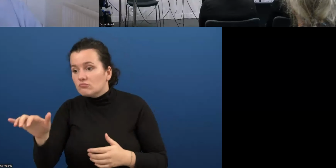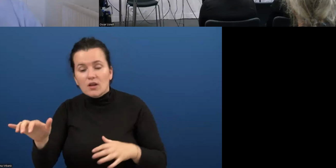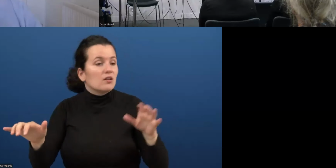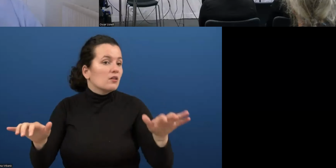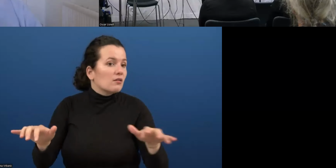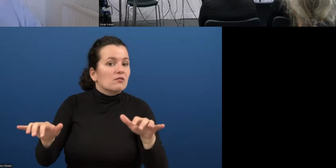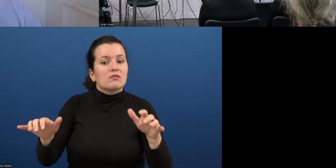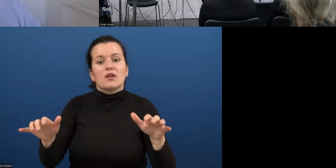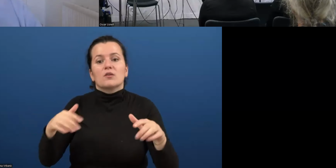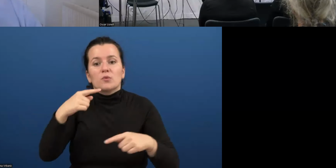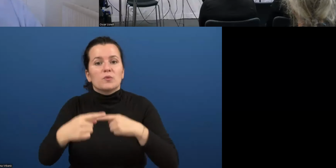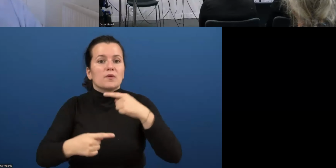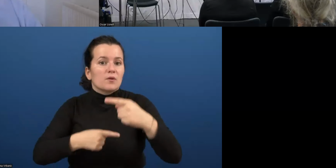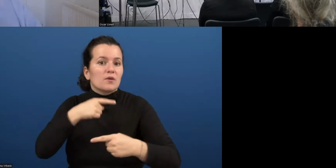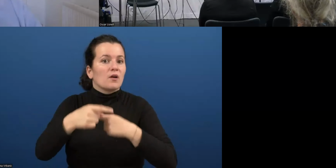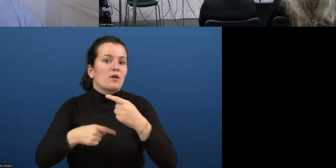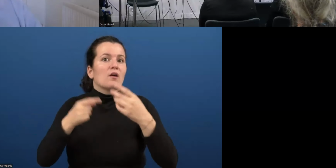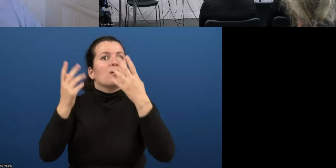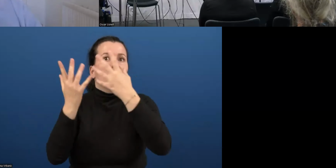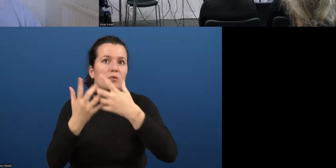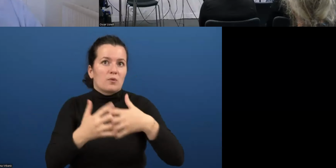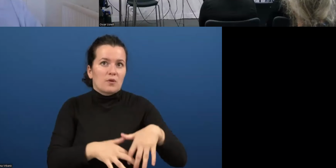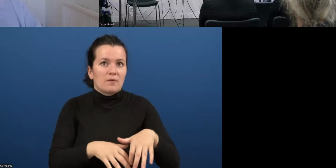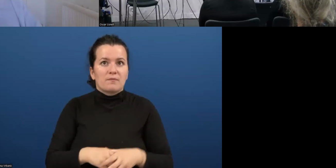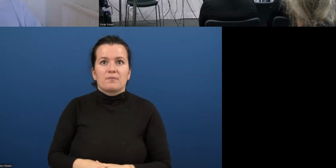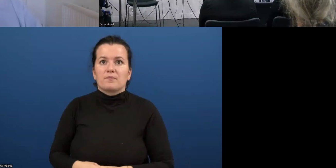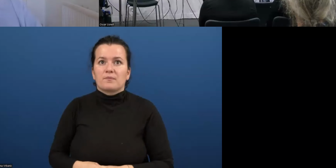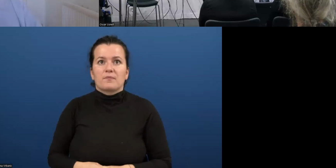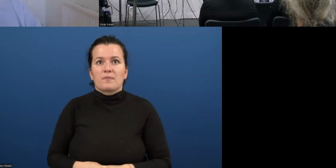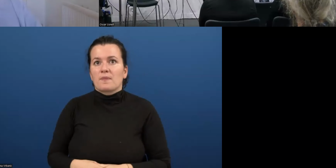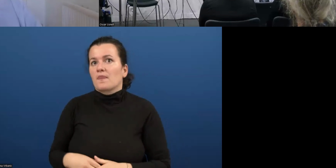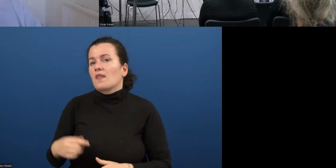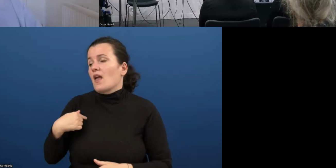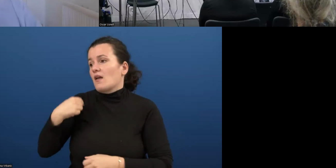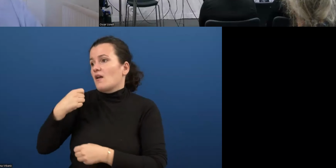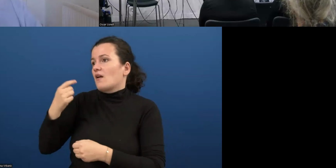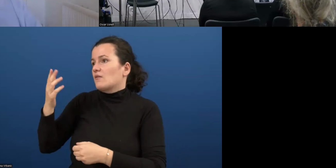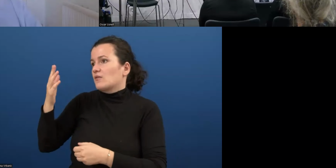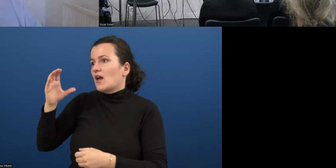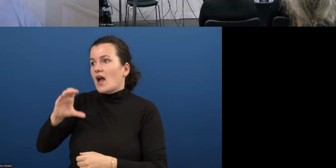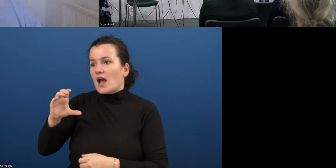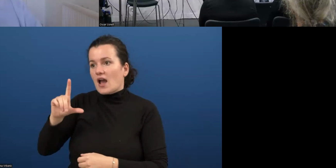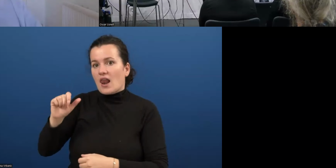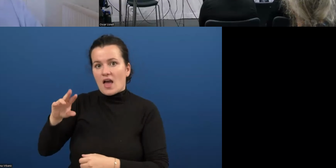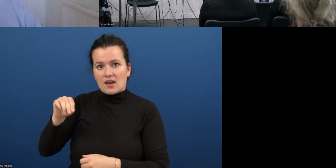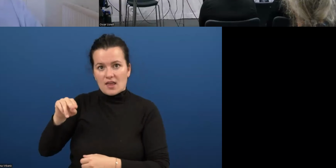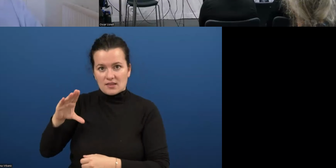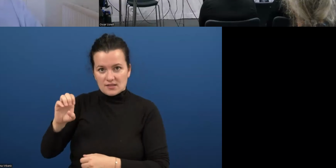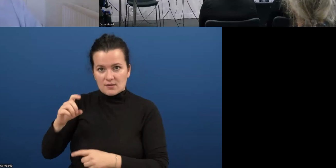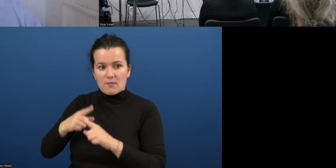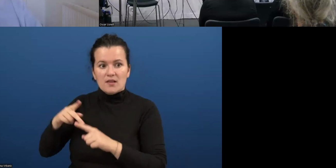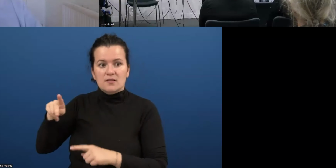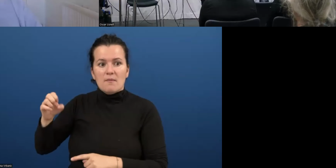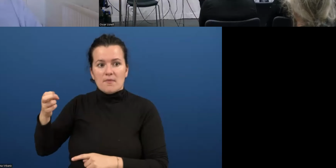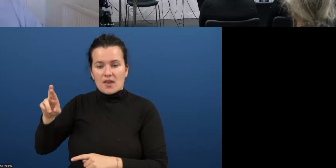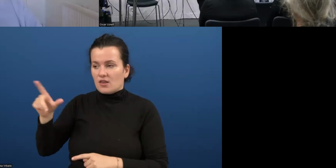things. And my experience of it is, particularly working with Clarence and Peter, is that those things happen quite quickly. You know, when we find a language,